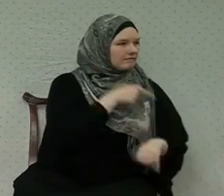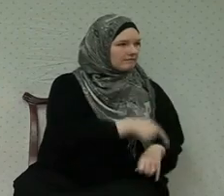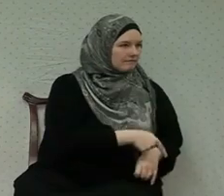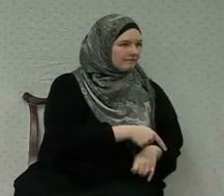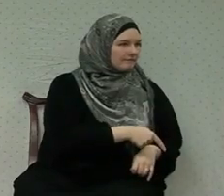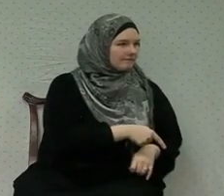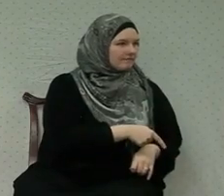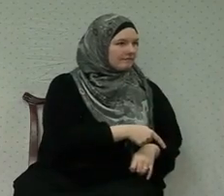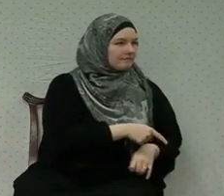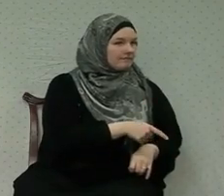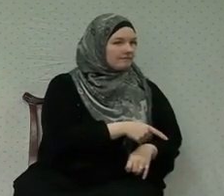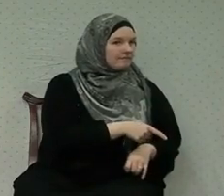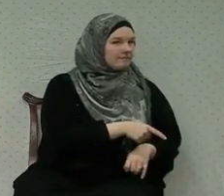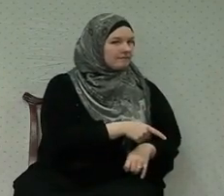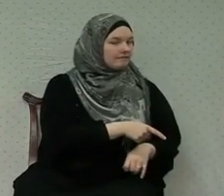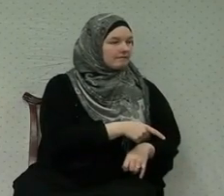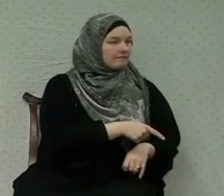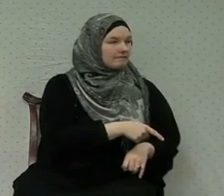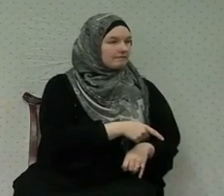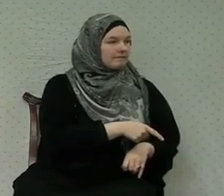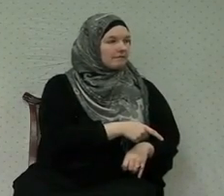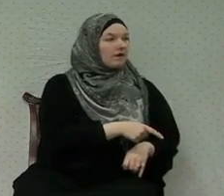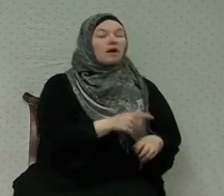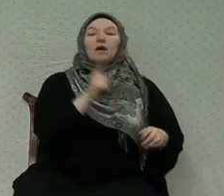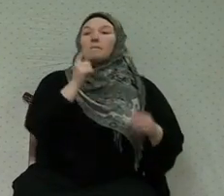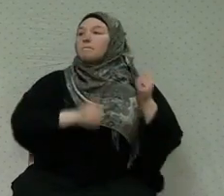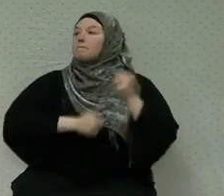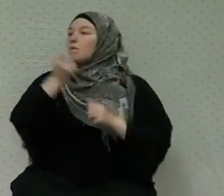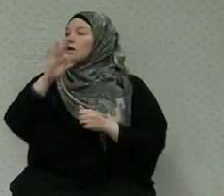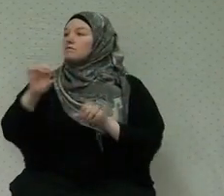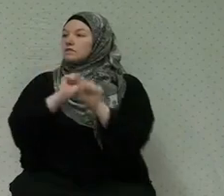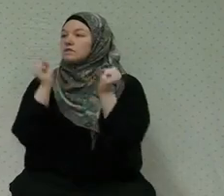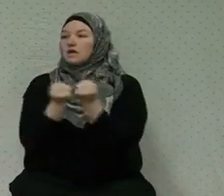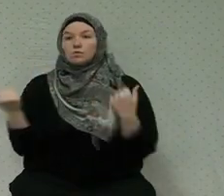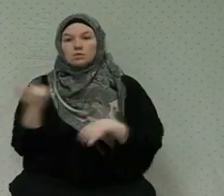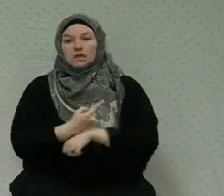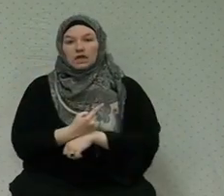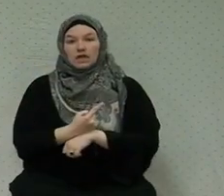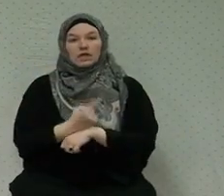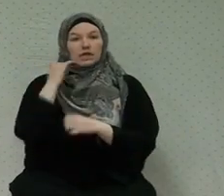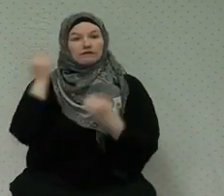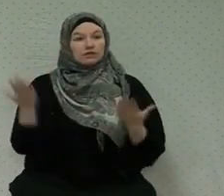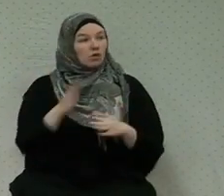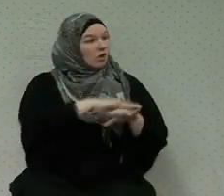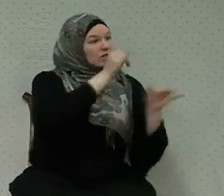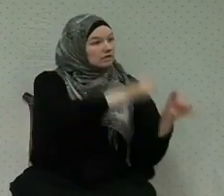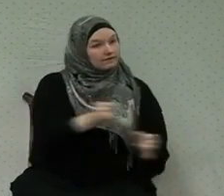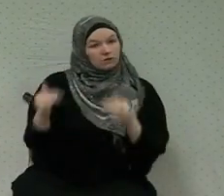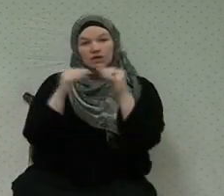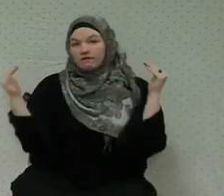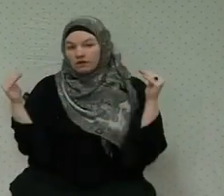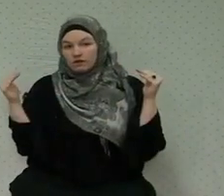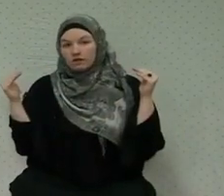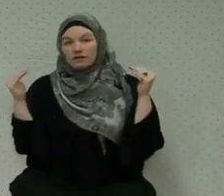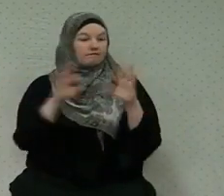Believe it. Most of societies today whether it is on the individual level,